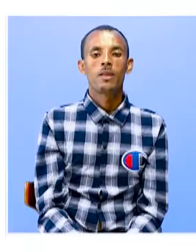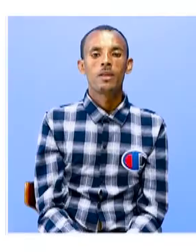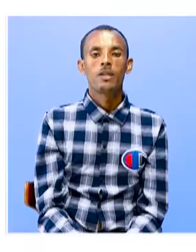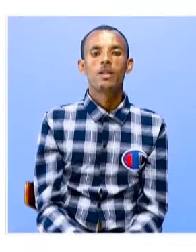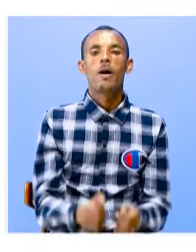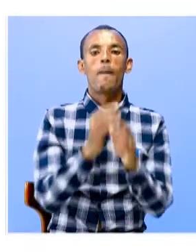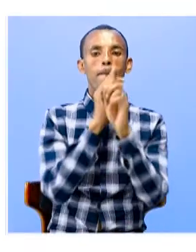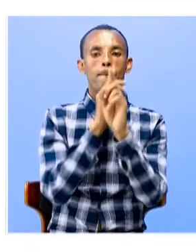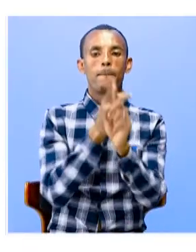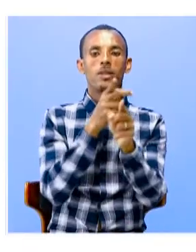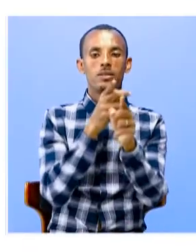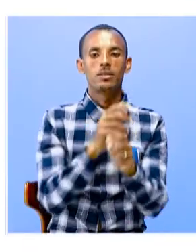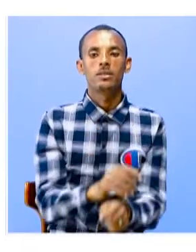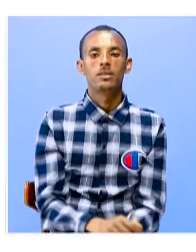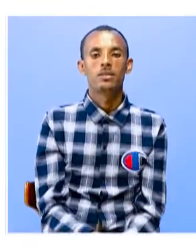Solution.